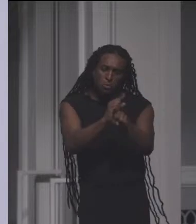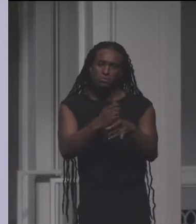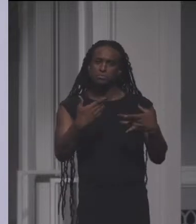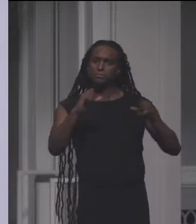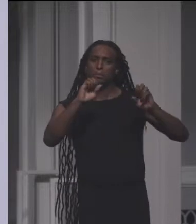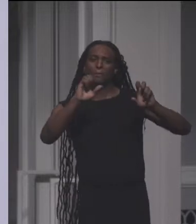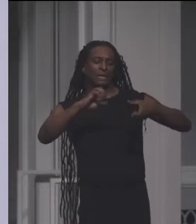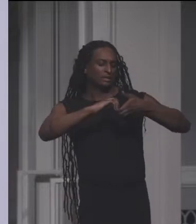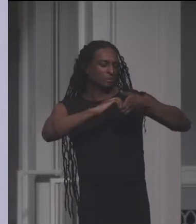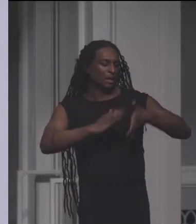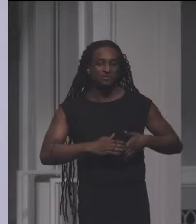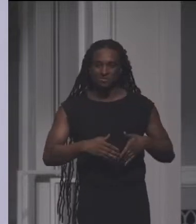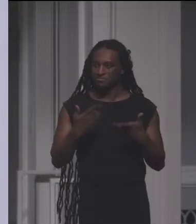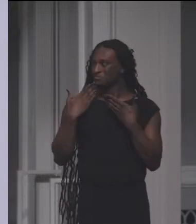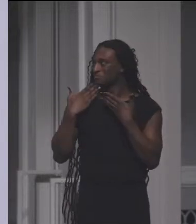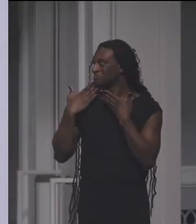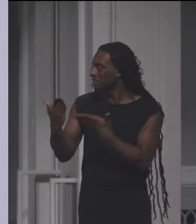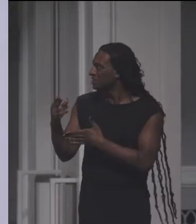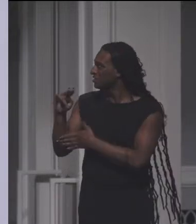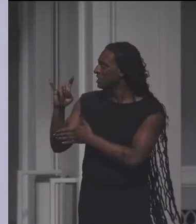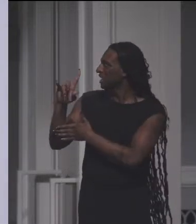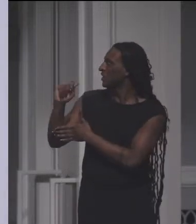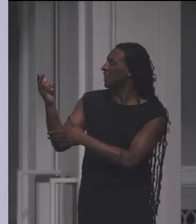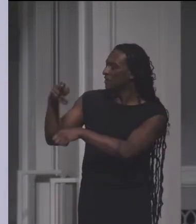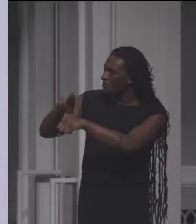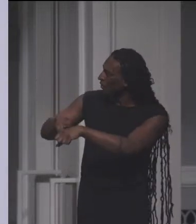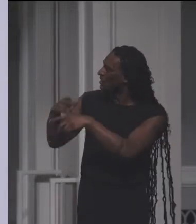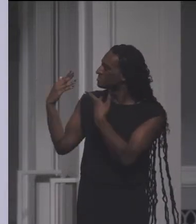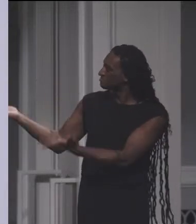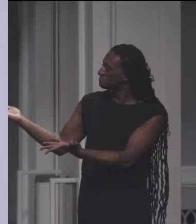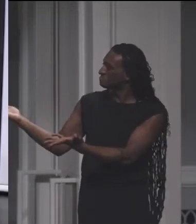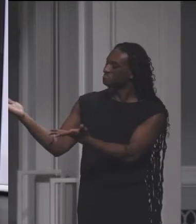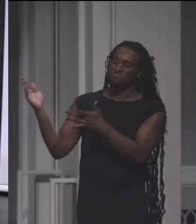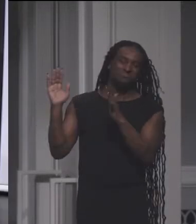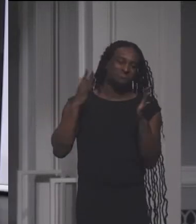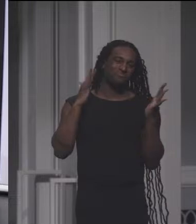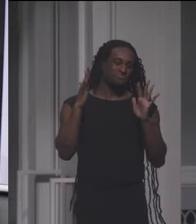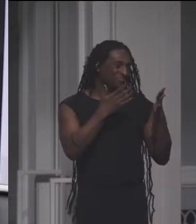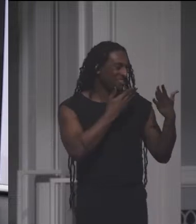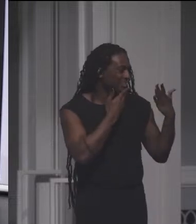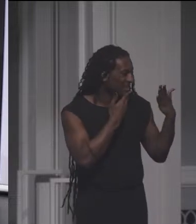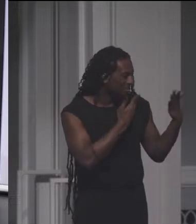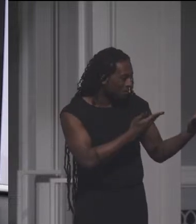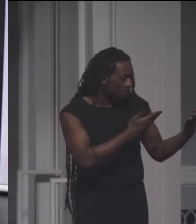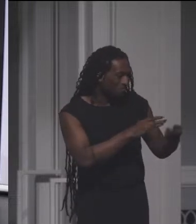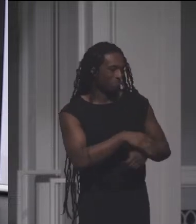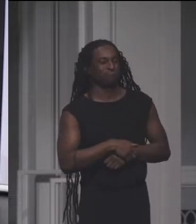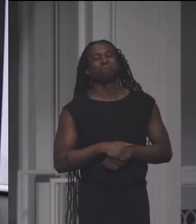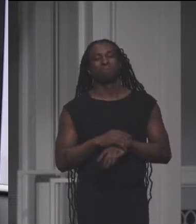of course, thank you to Nicola for your wonderful, provocative talk. And thank you, Marie. Thank you.